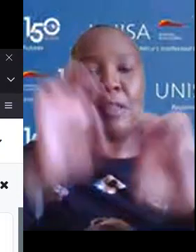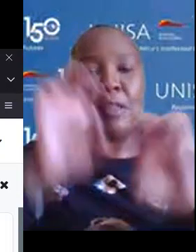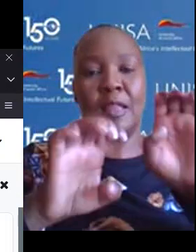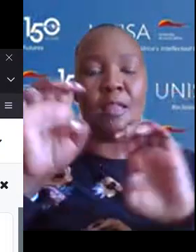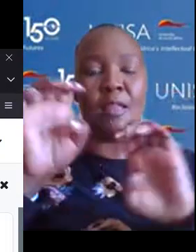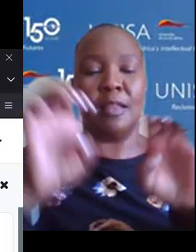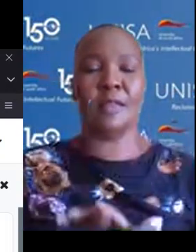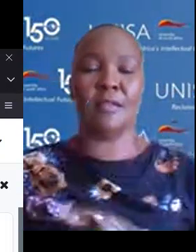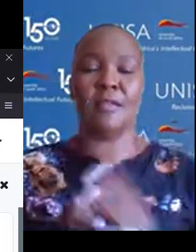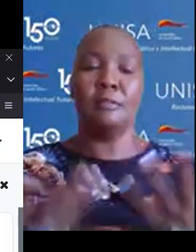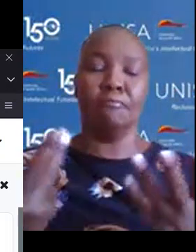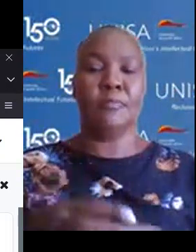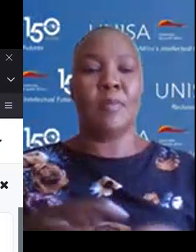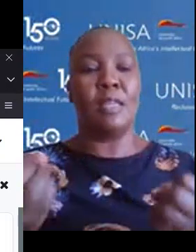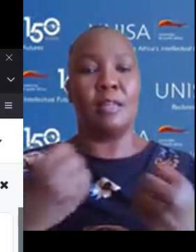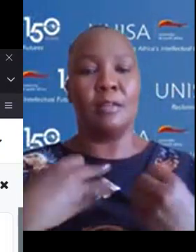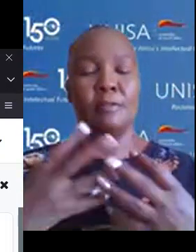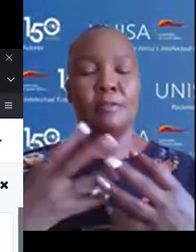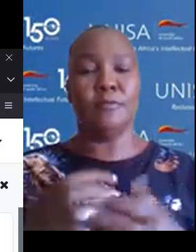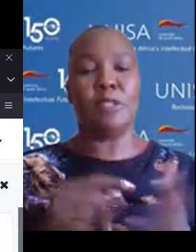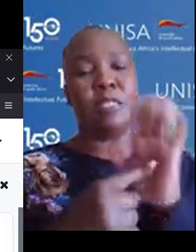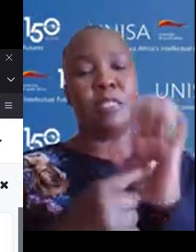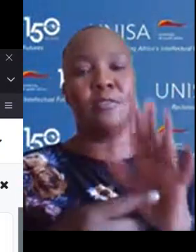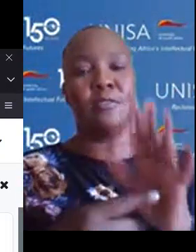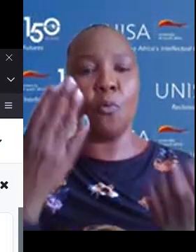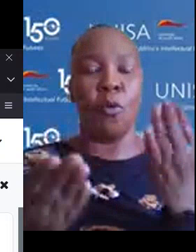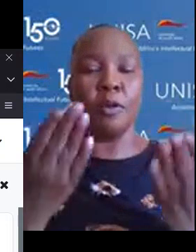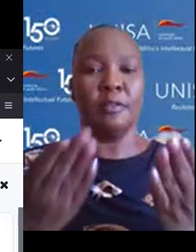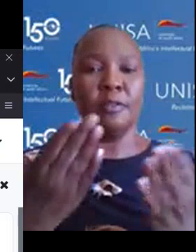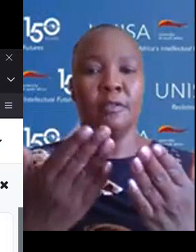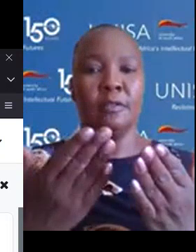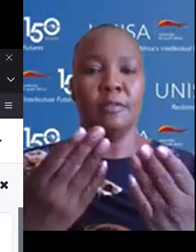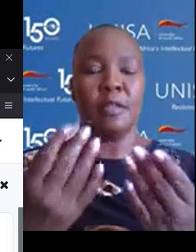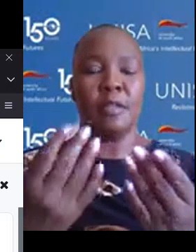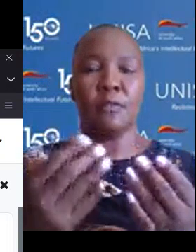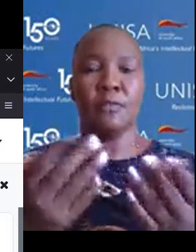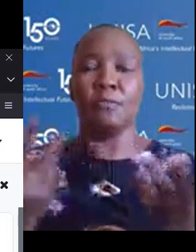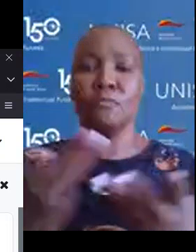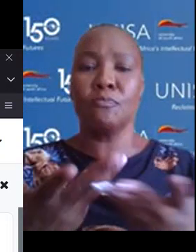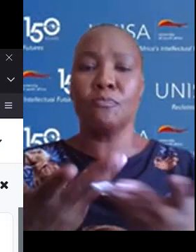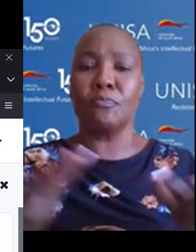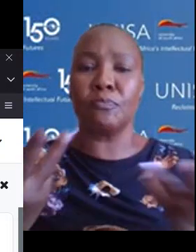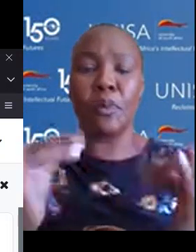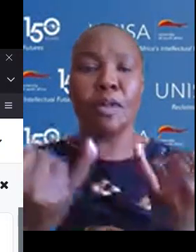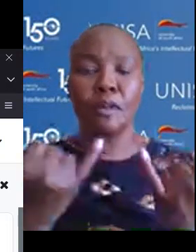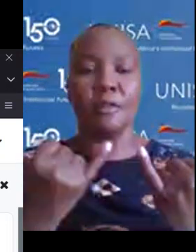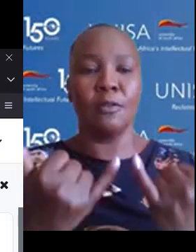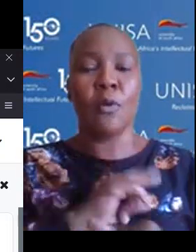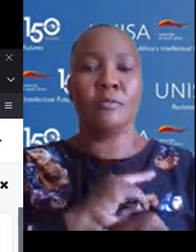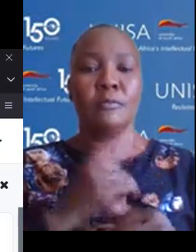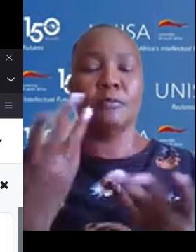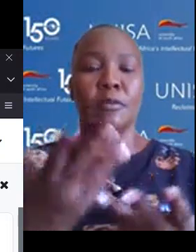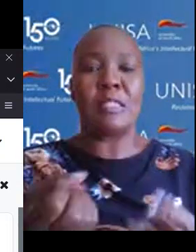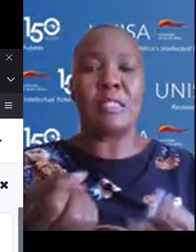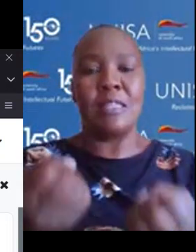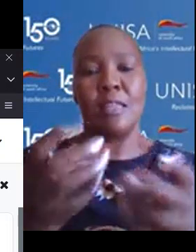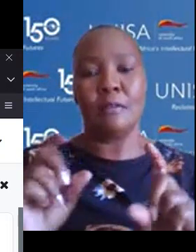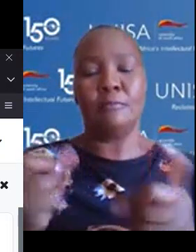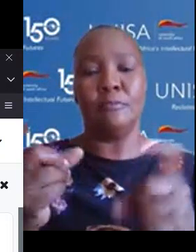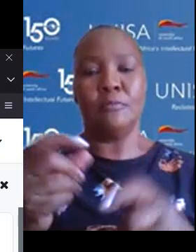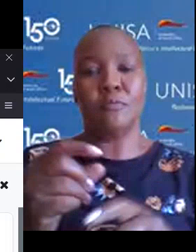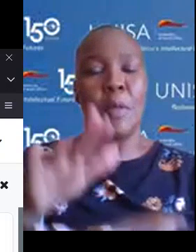That will really just give us an indication of where you're at the moment, so that we can really, just give you quickly the